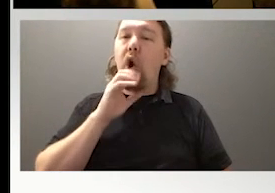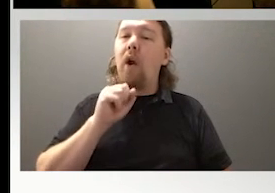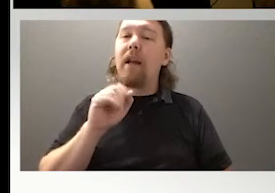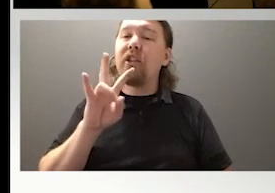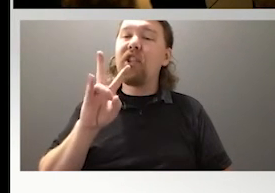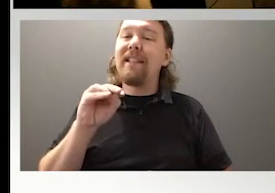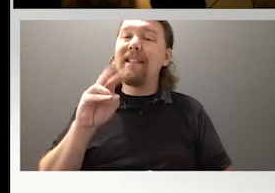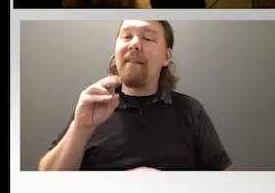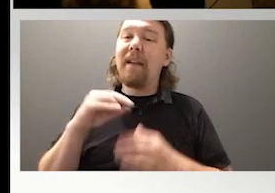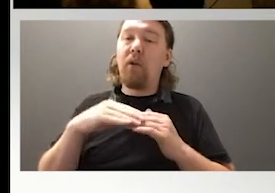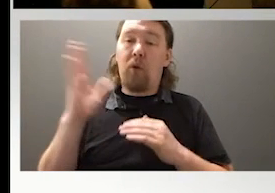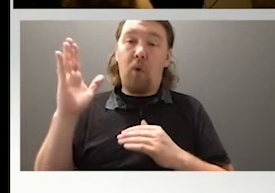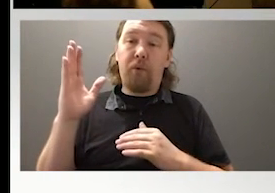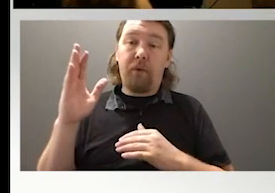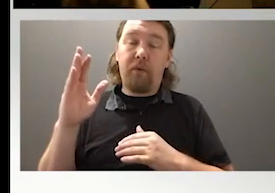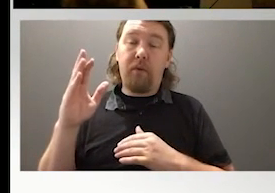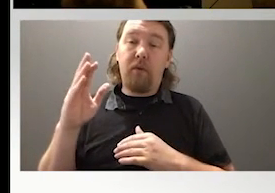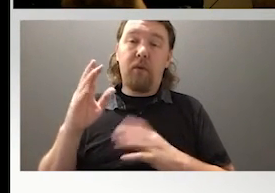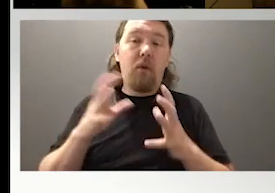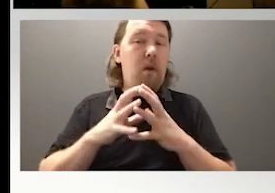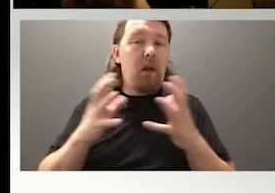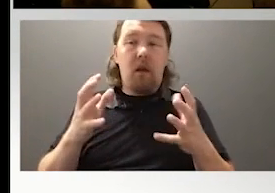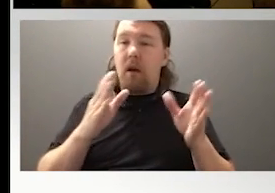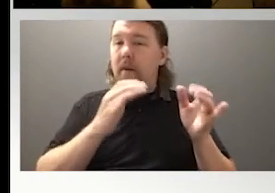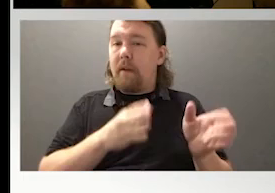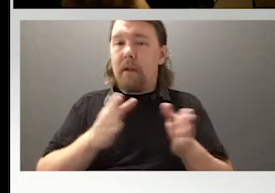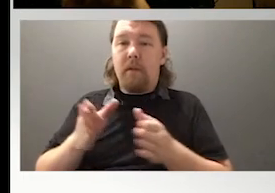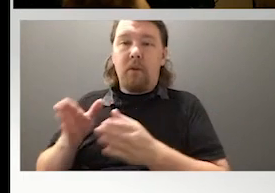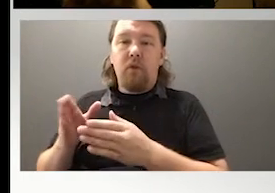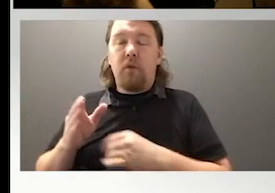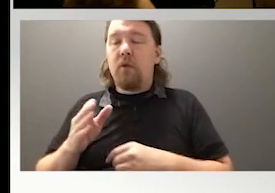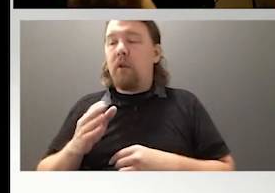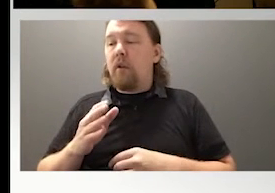older. So a lot of individuals